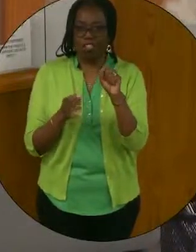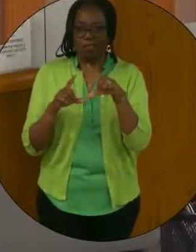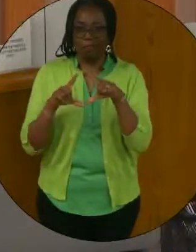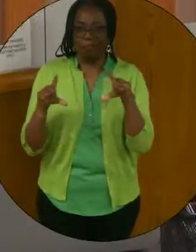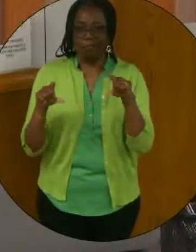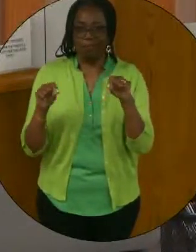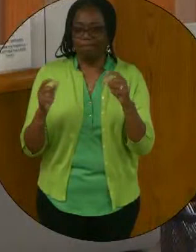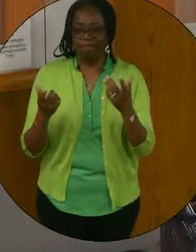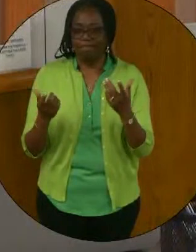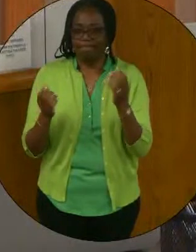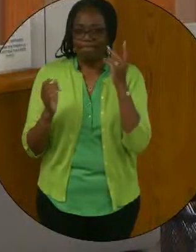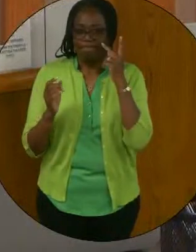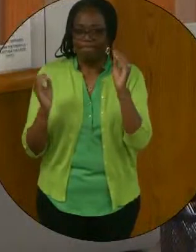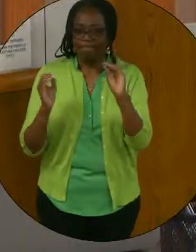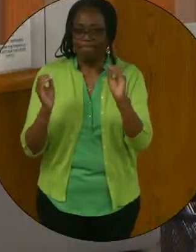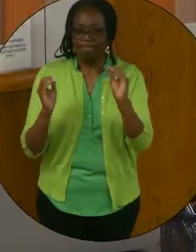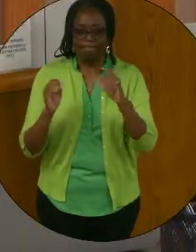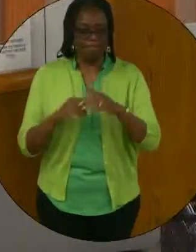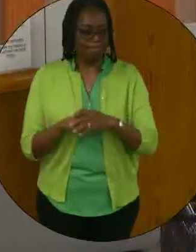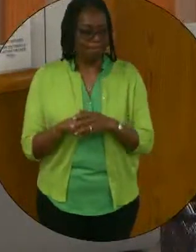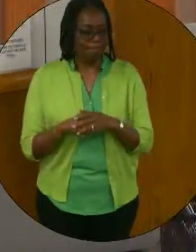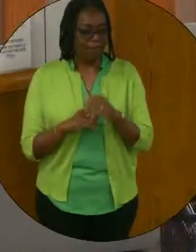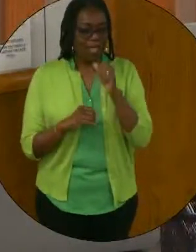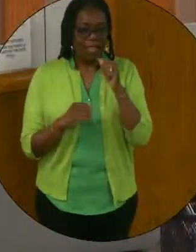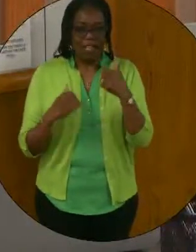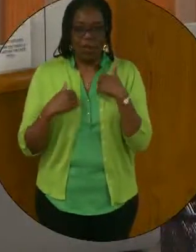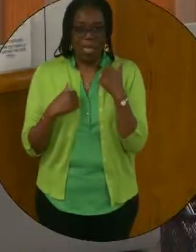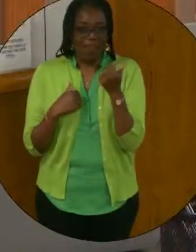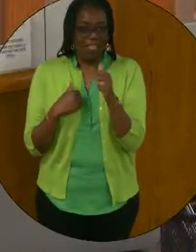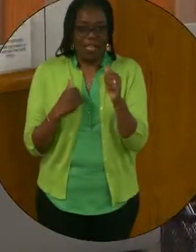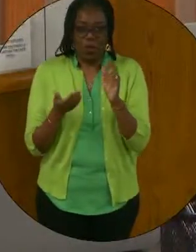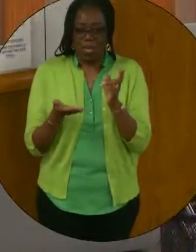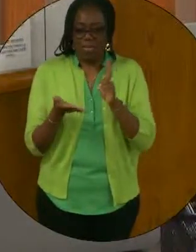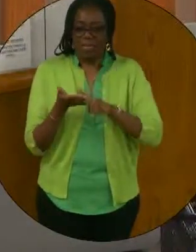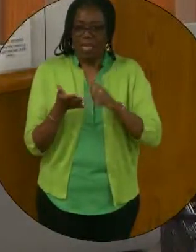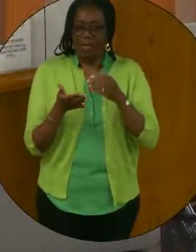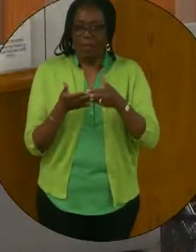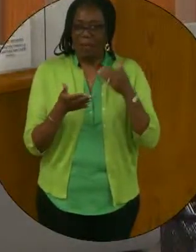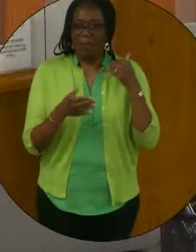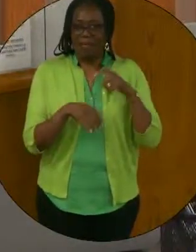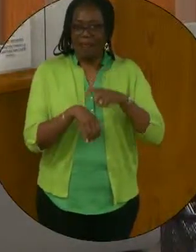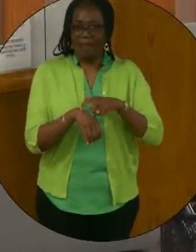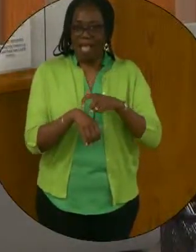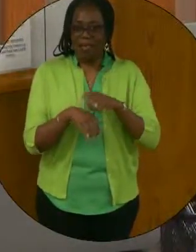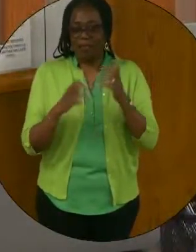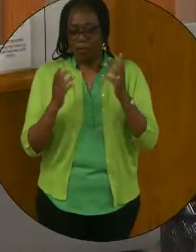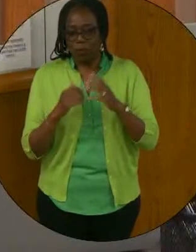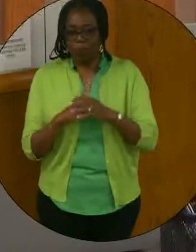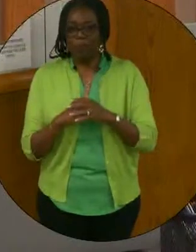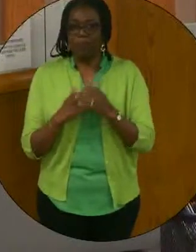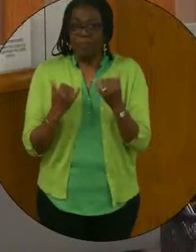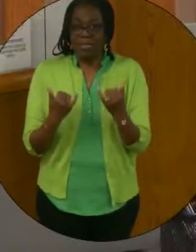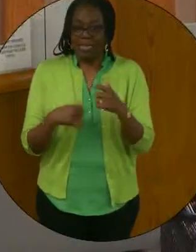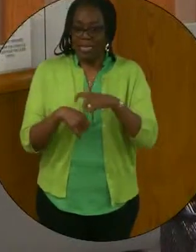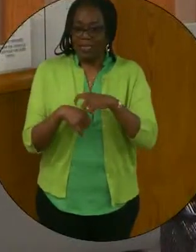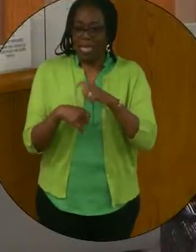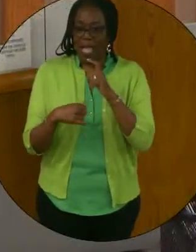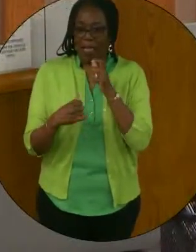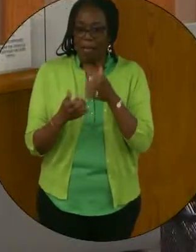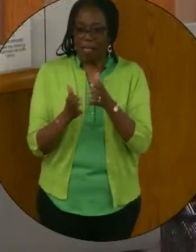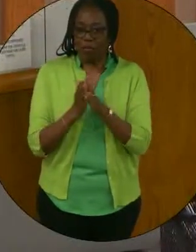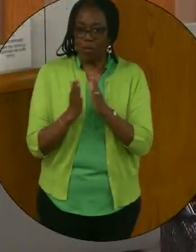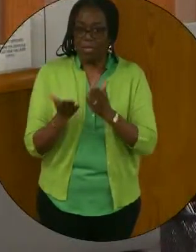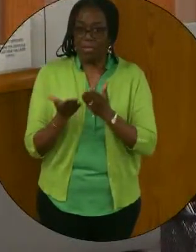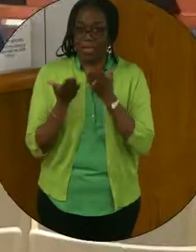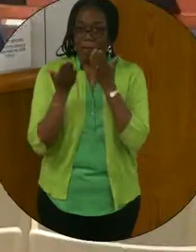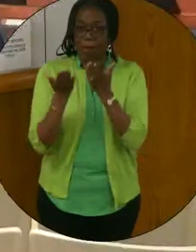Let's see, and I don't have any people who have signed up in advance. So at this time, colleagues, I'd like to request a motion.